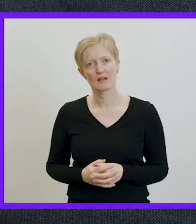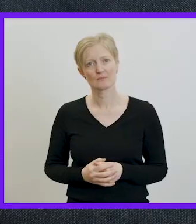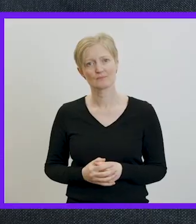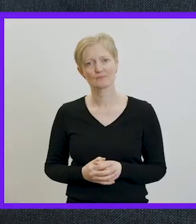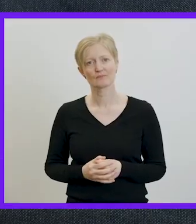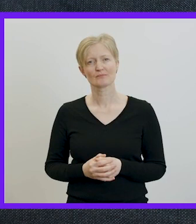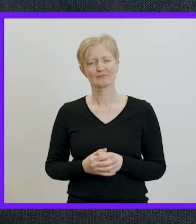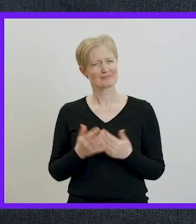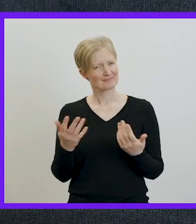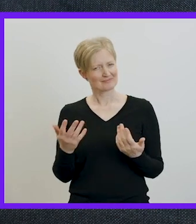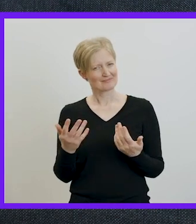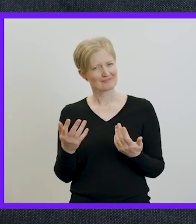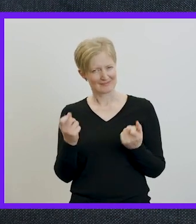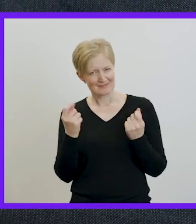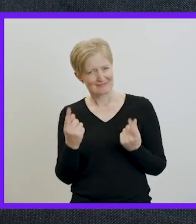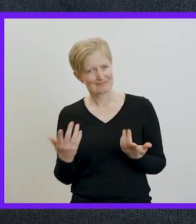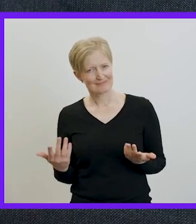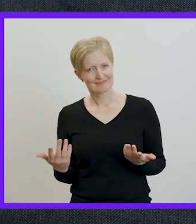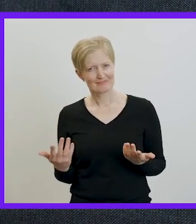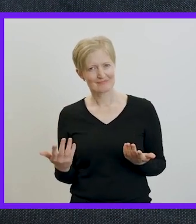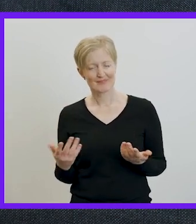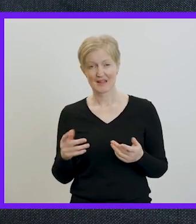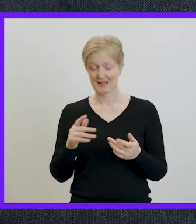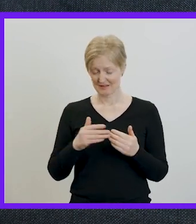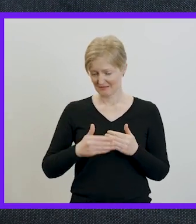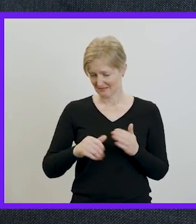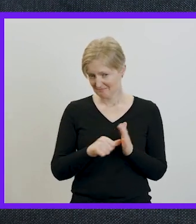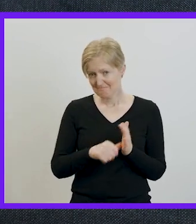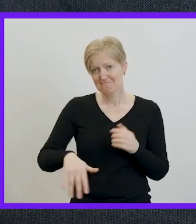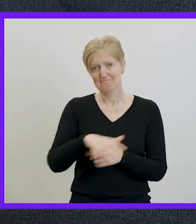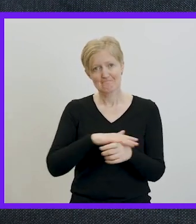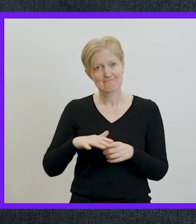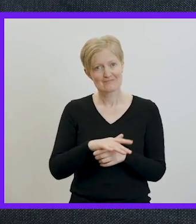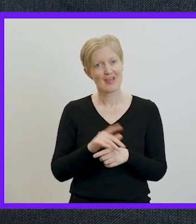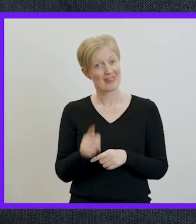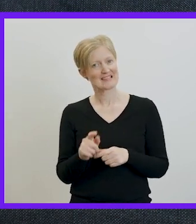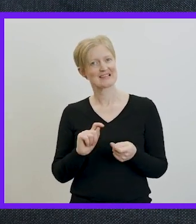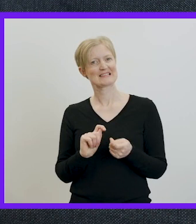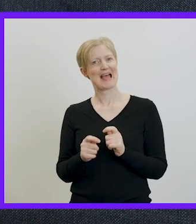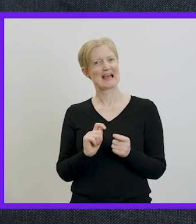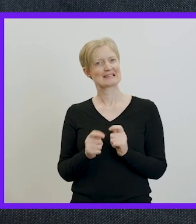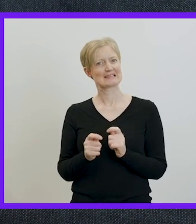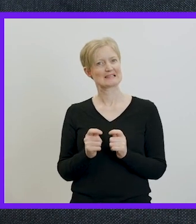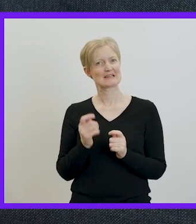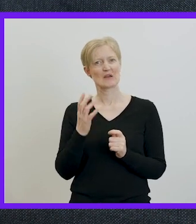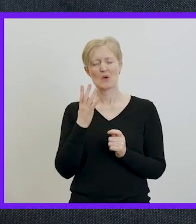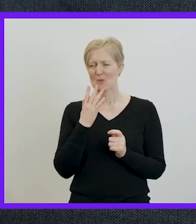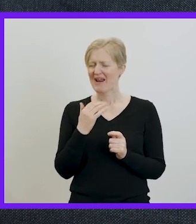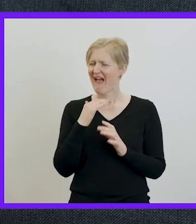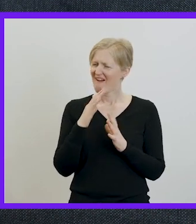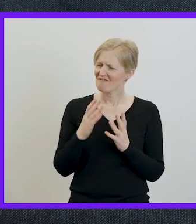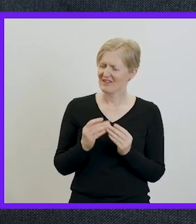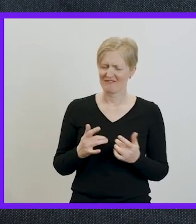something. Friends, don't you see that these trials are a test for us? When we're going through these difficult seasons